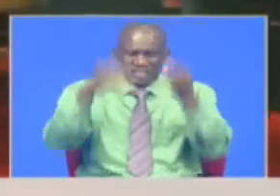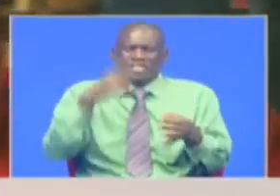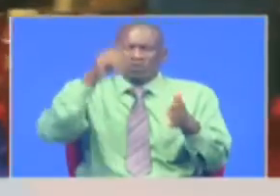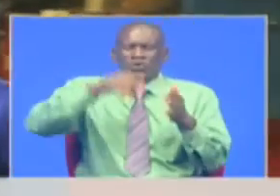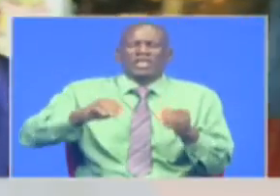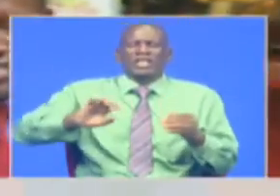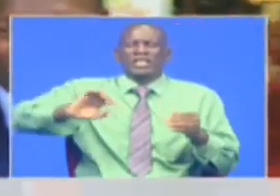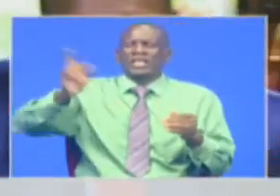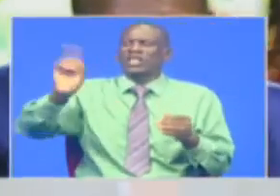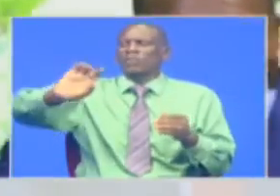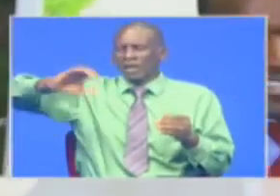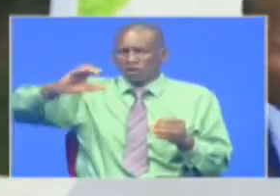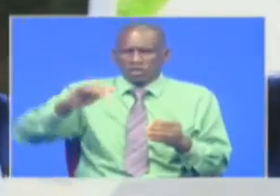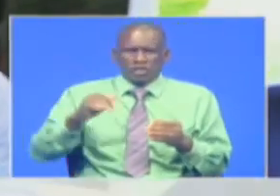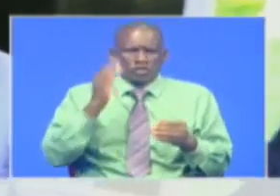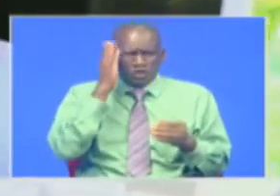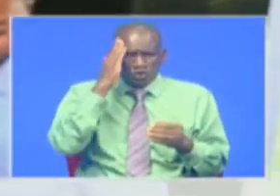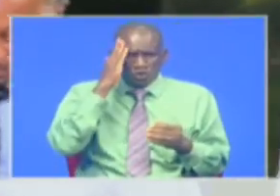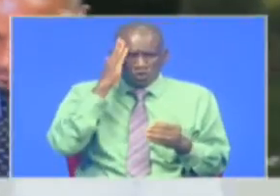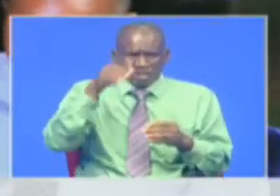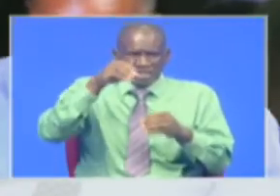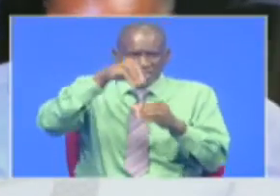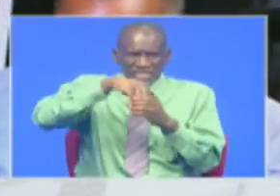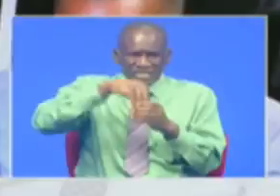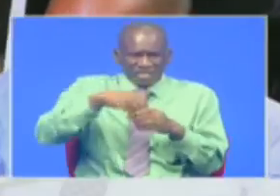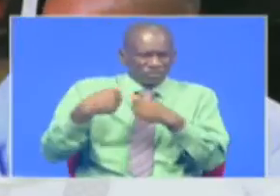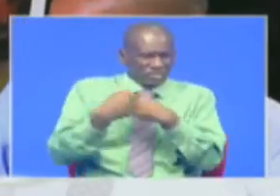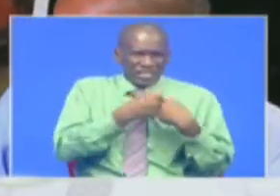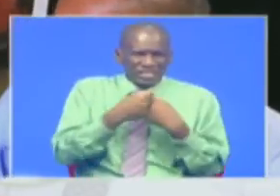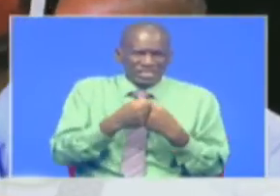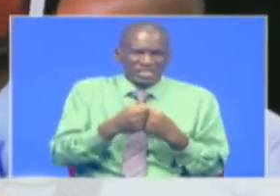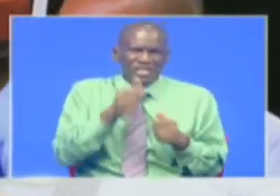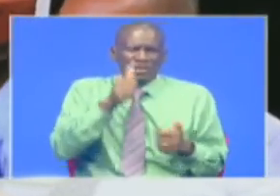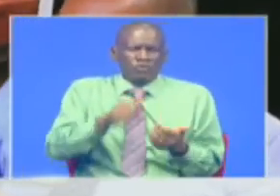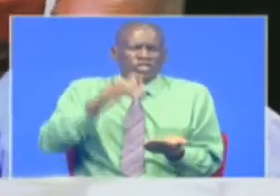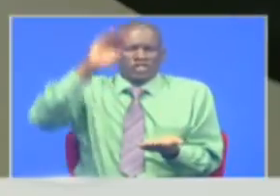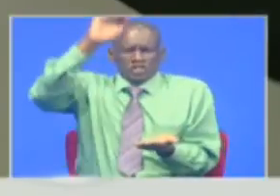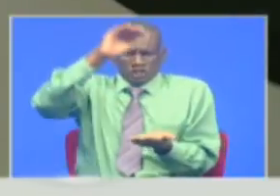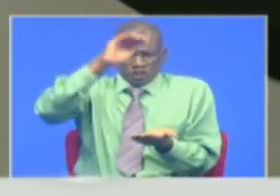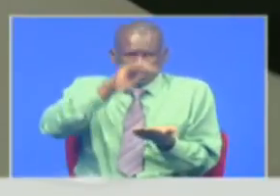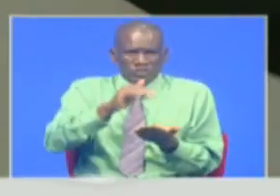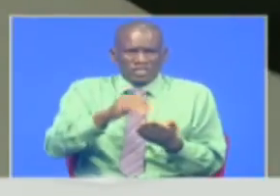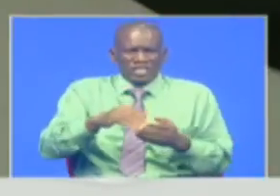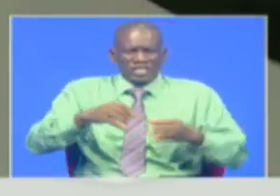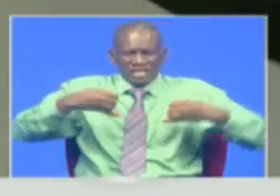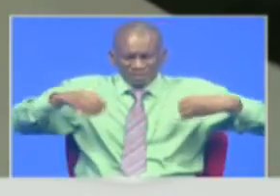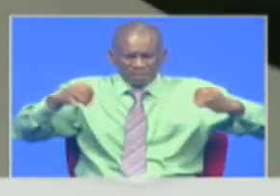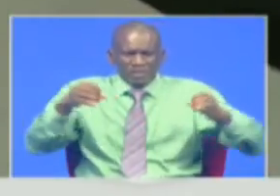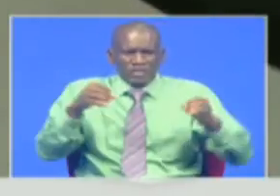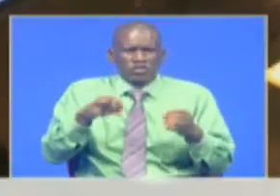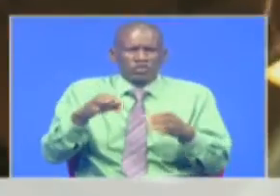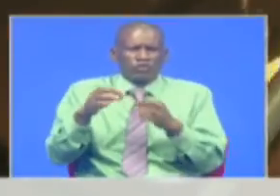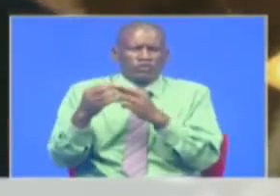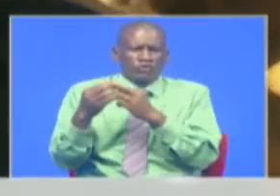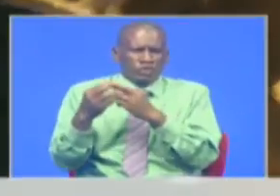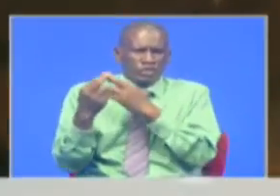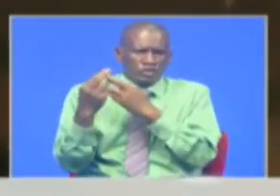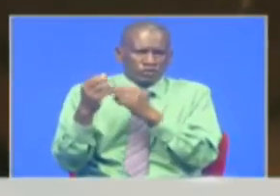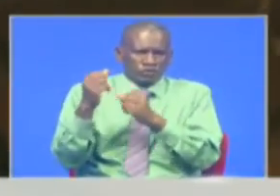in fact conscious of its internal constraints that slowed down the effective discharge of its functions.